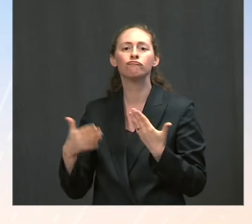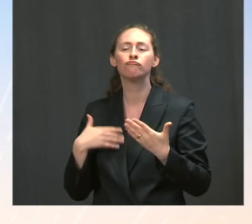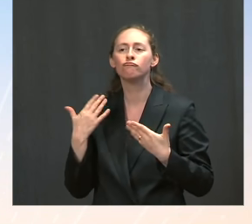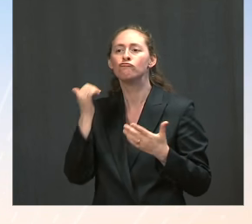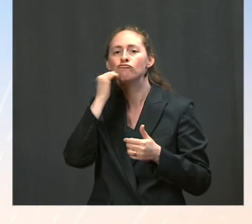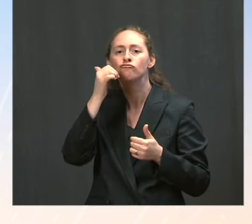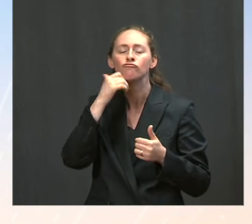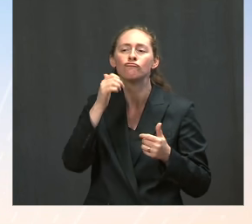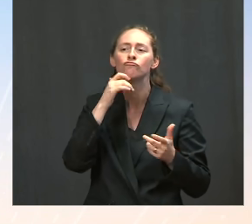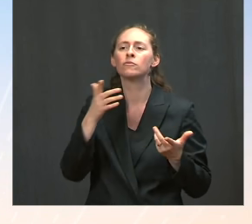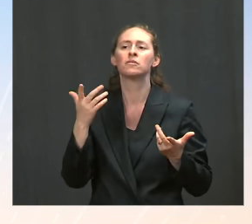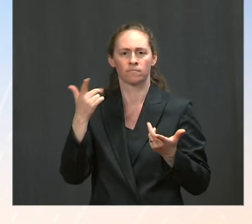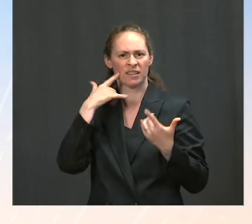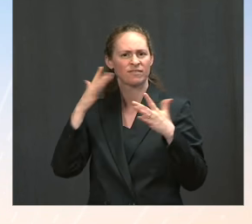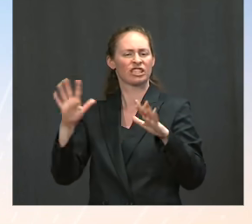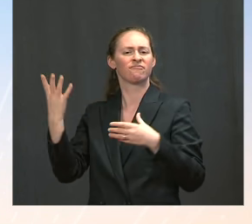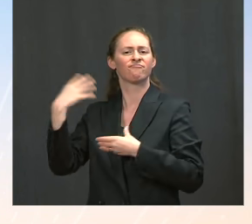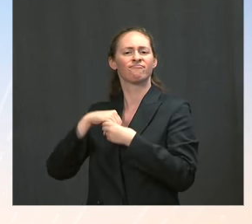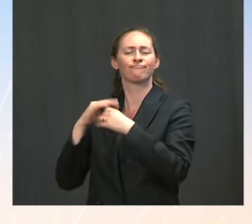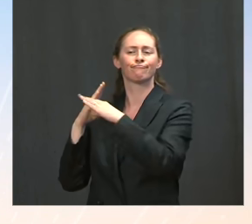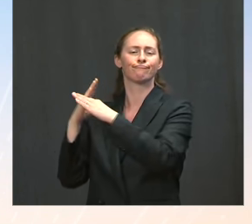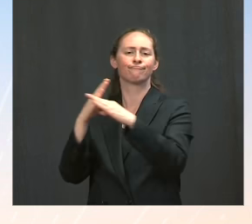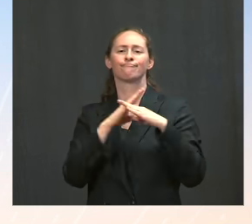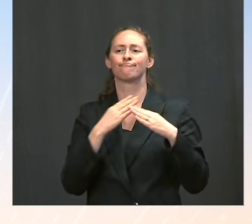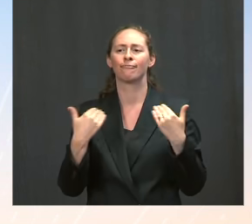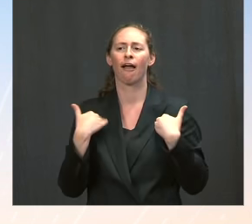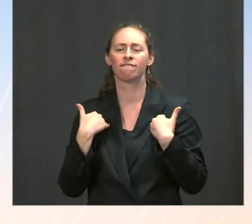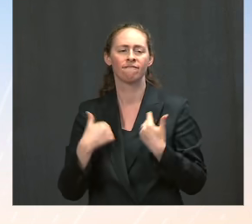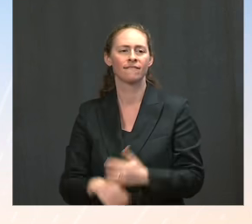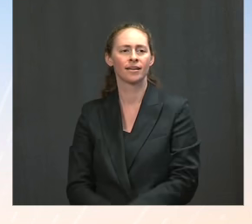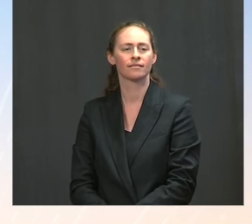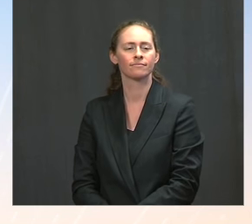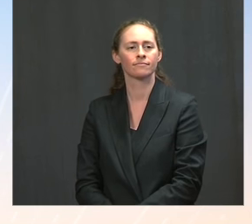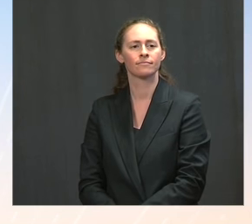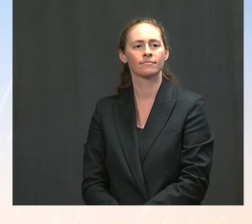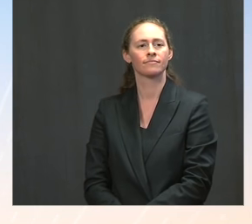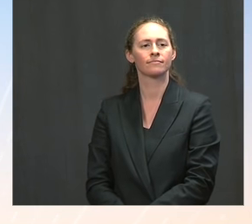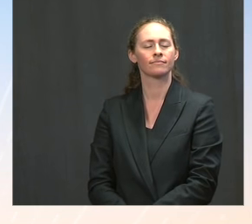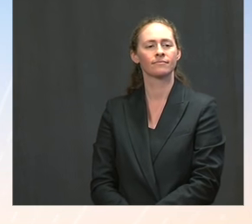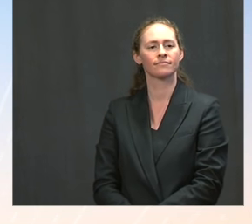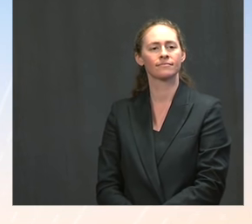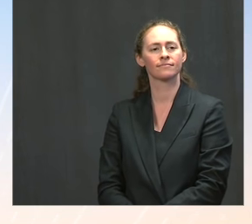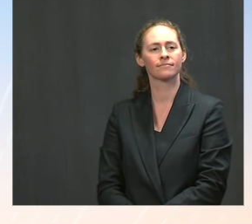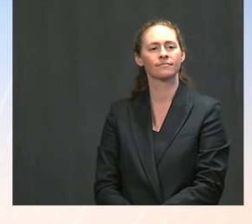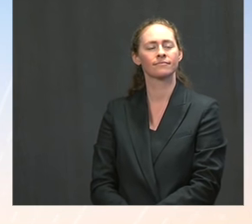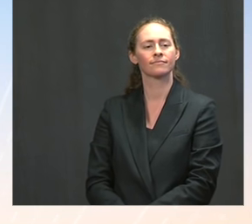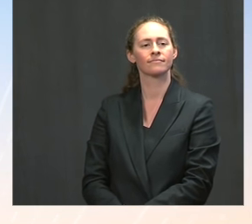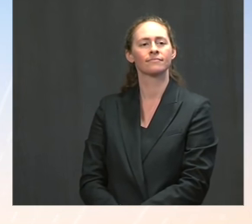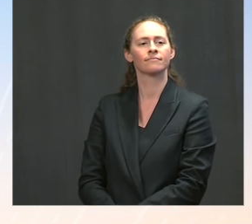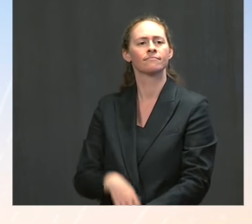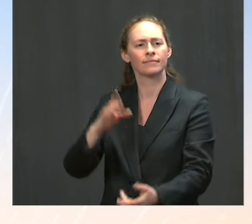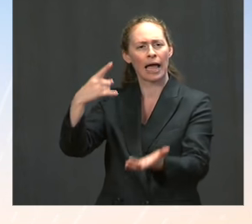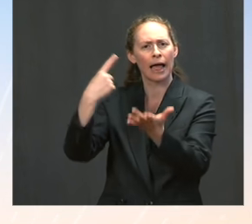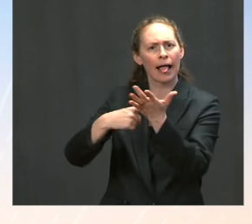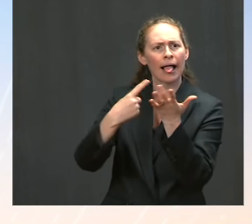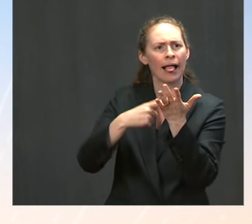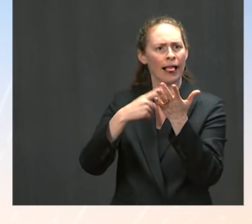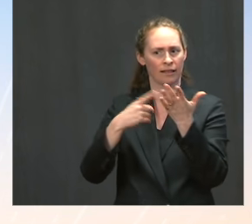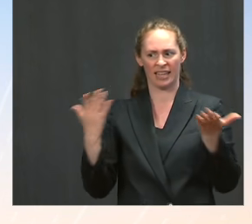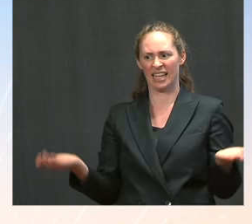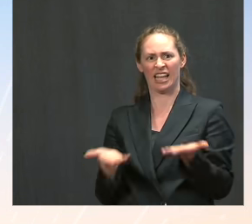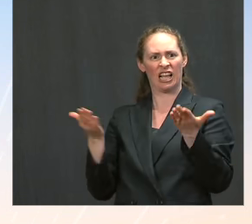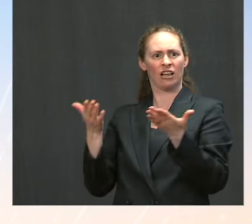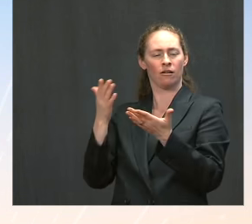was the point he was trying to make last night. It's been a couple of days since we talked about the breakthrough case on the campus here, mm-hmm. and that you acknowledged there were